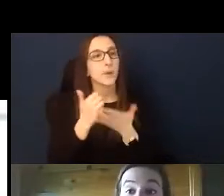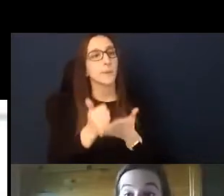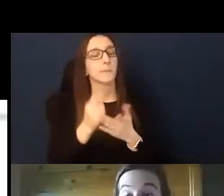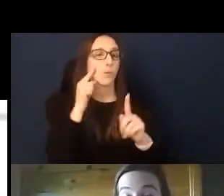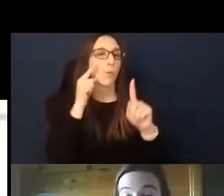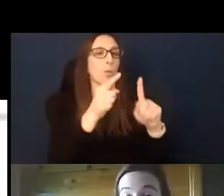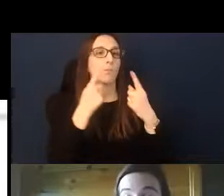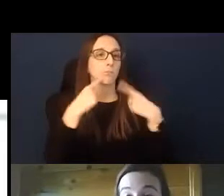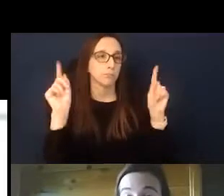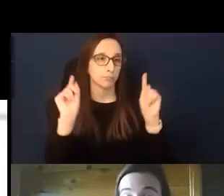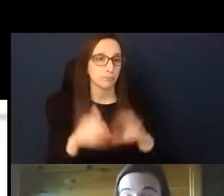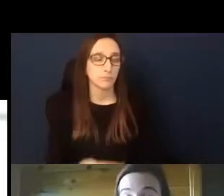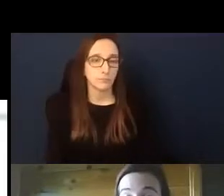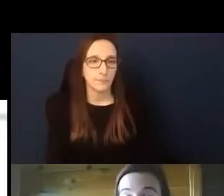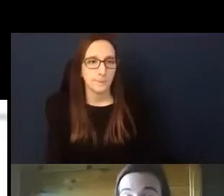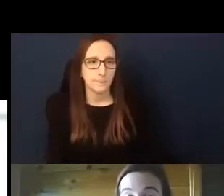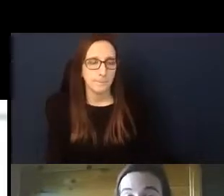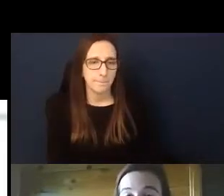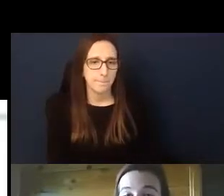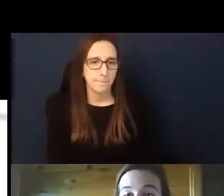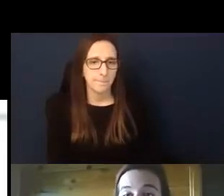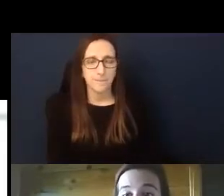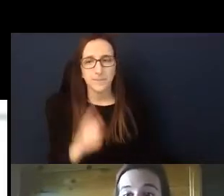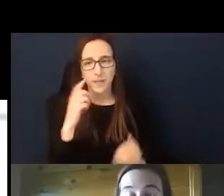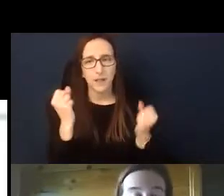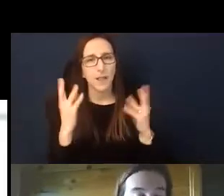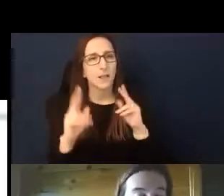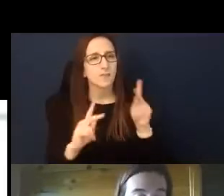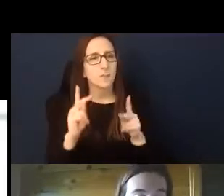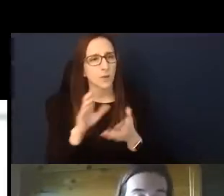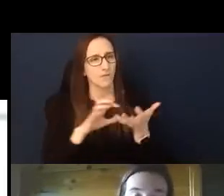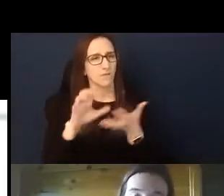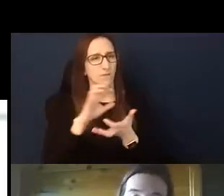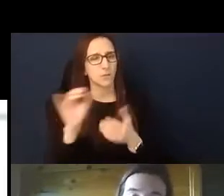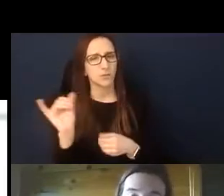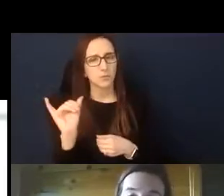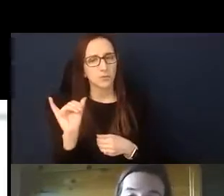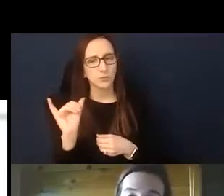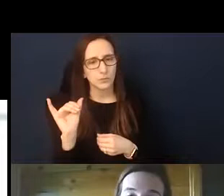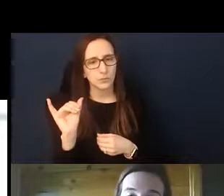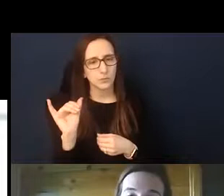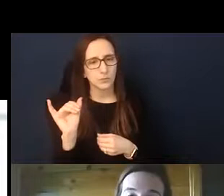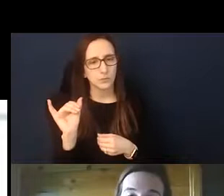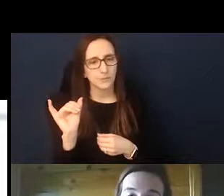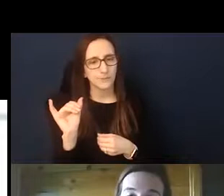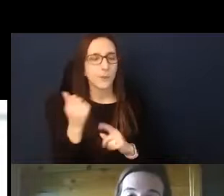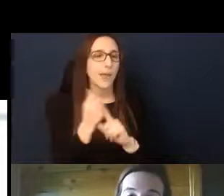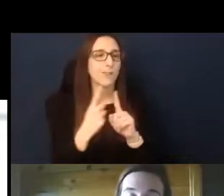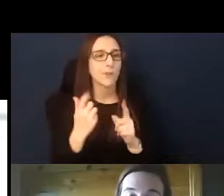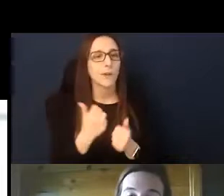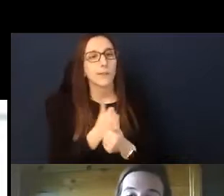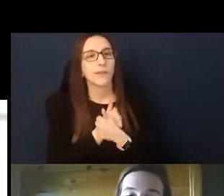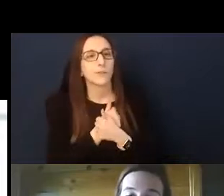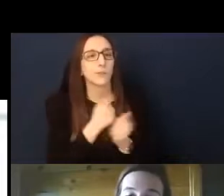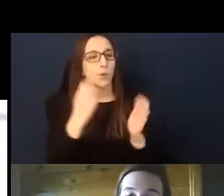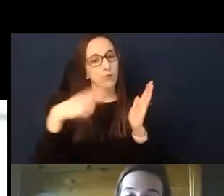have. I think a lot of people get confused too, because you can, well, everyone loves to just like read